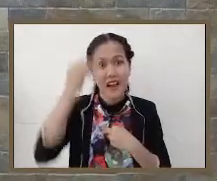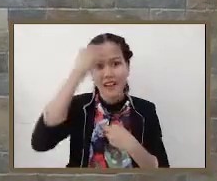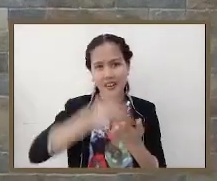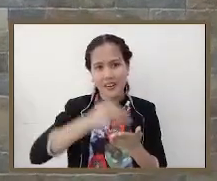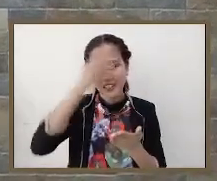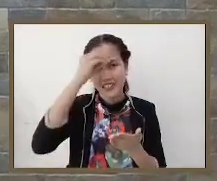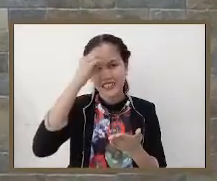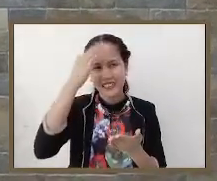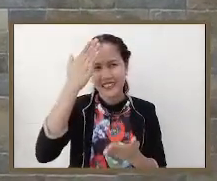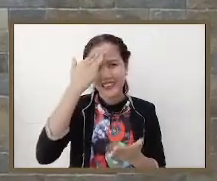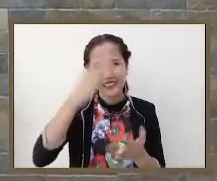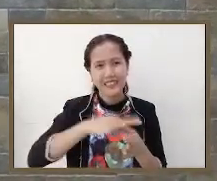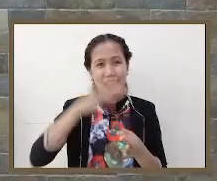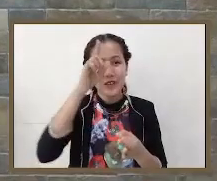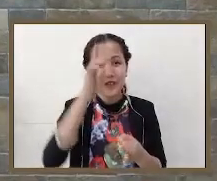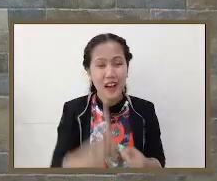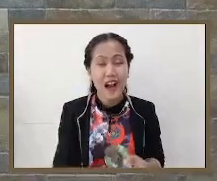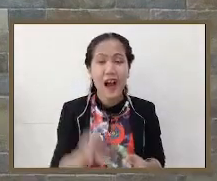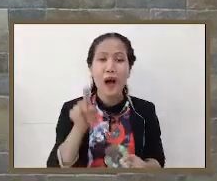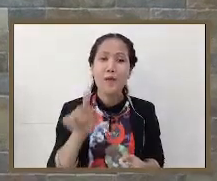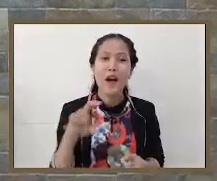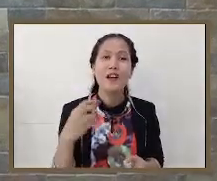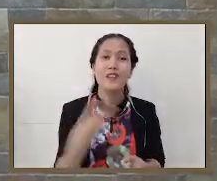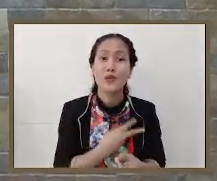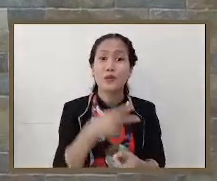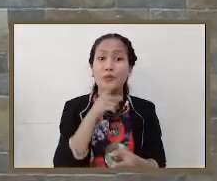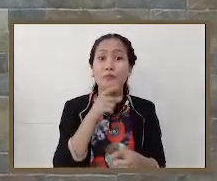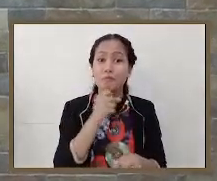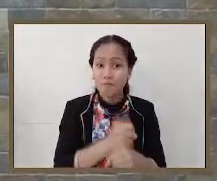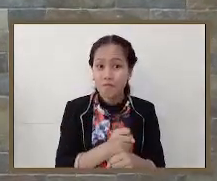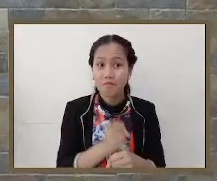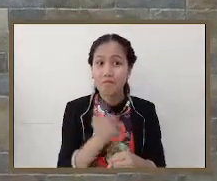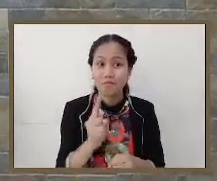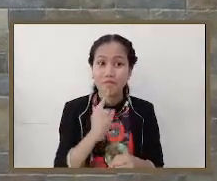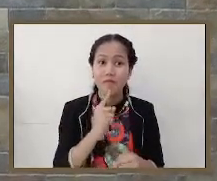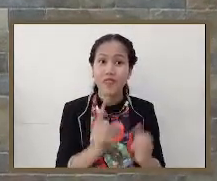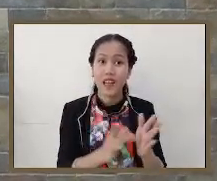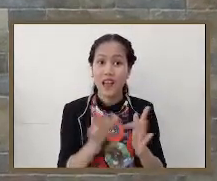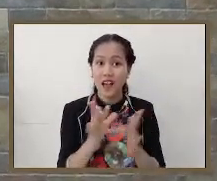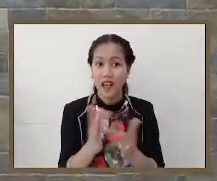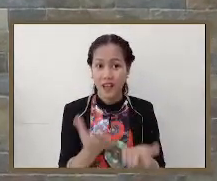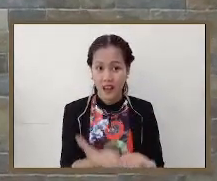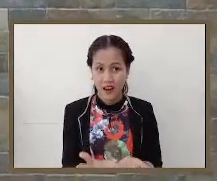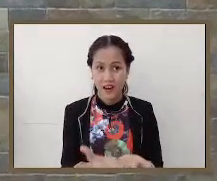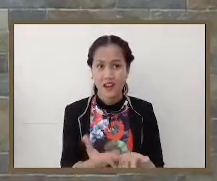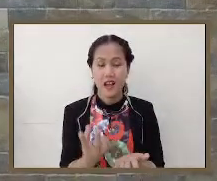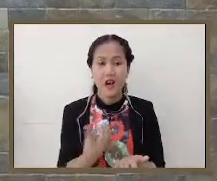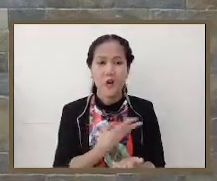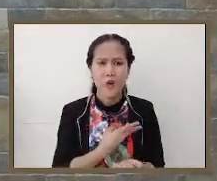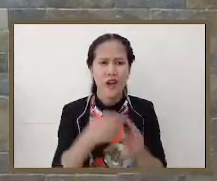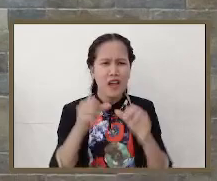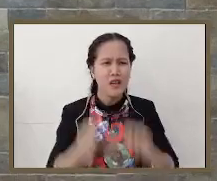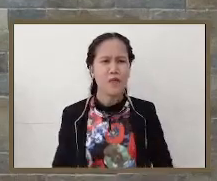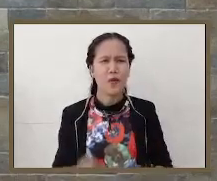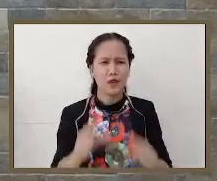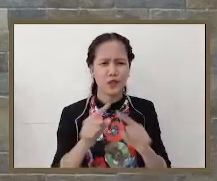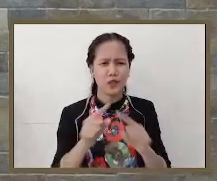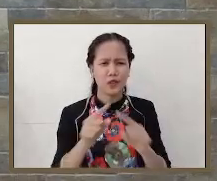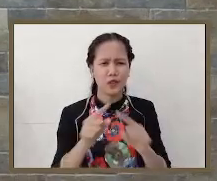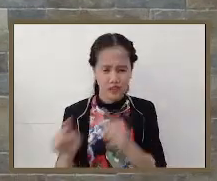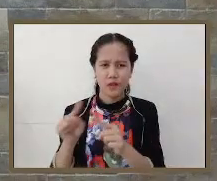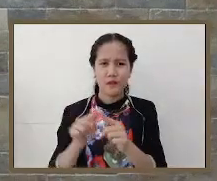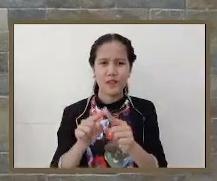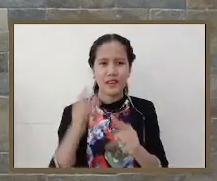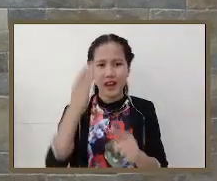knowledge of God, dapat masiguro natin na sinabi po ng Bible, we will also be able to come to the knowledge of